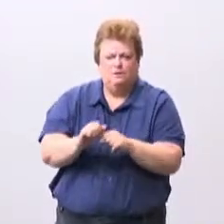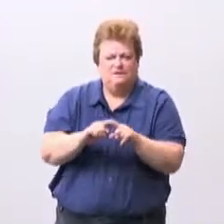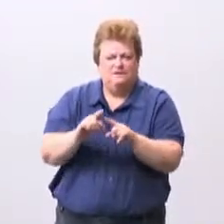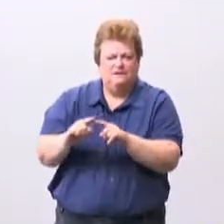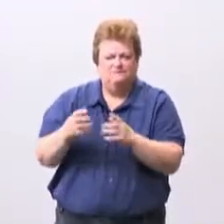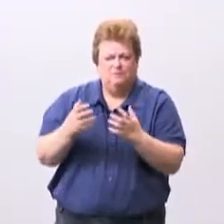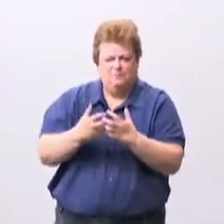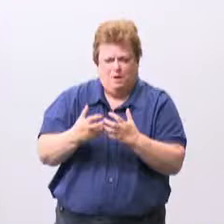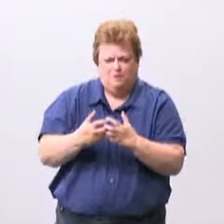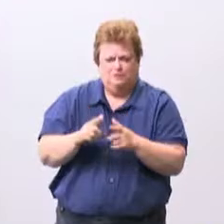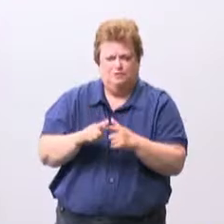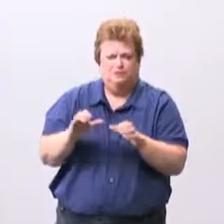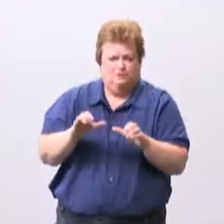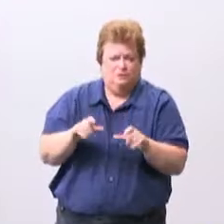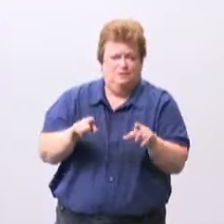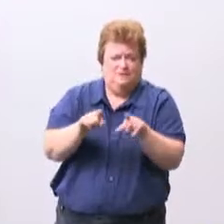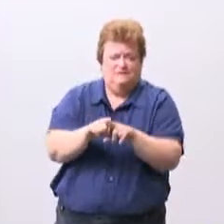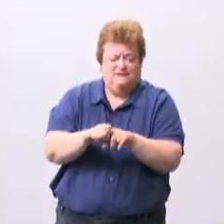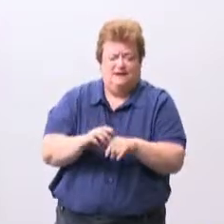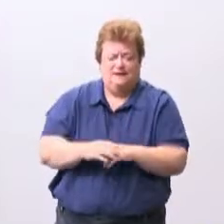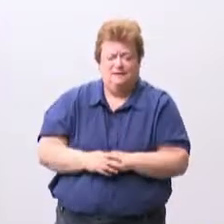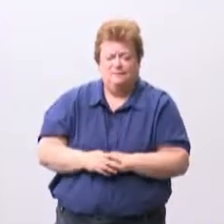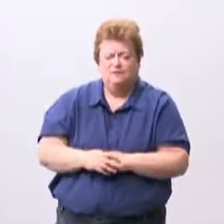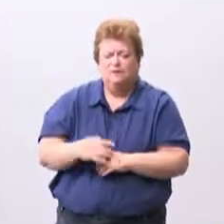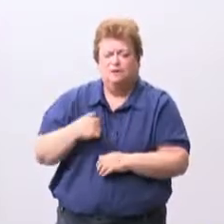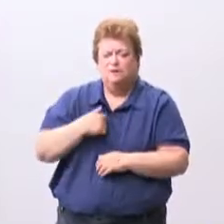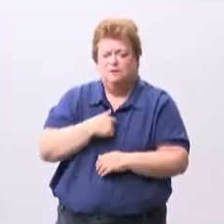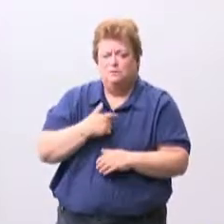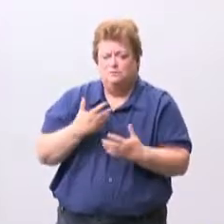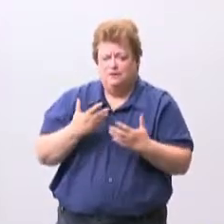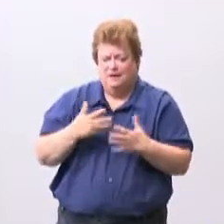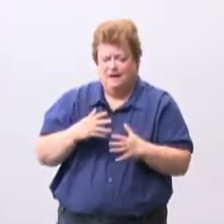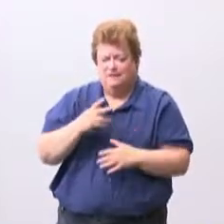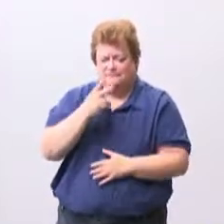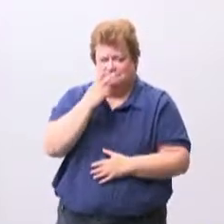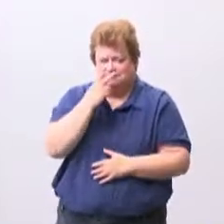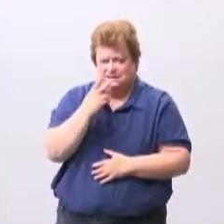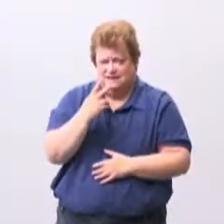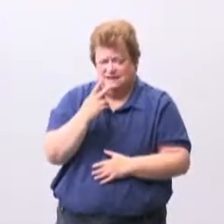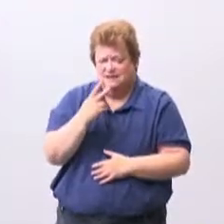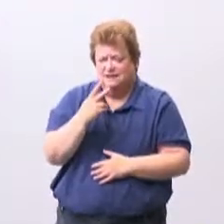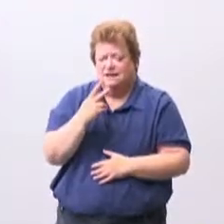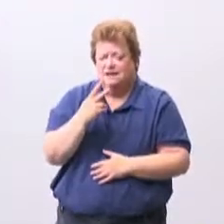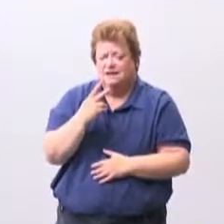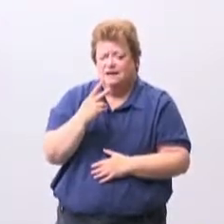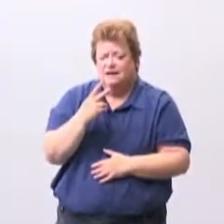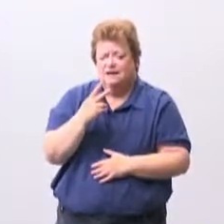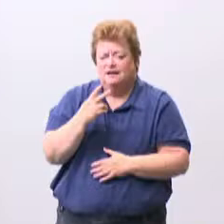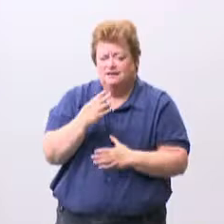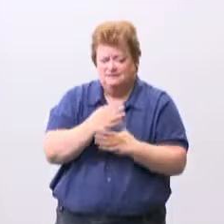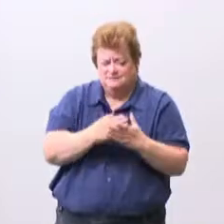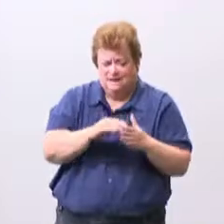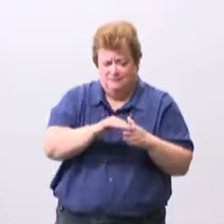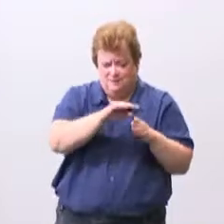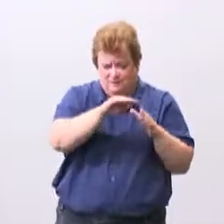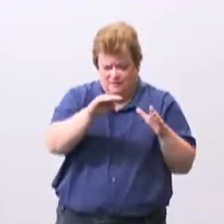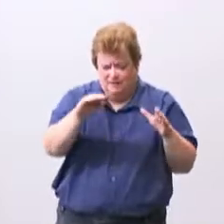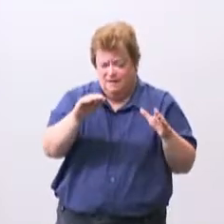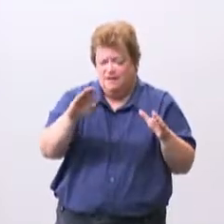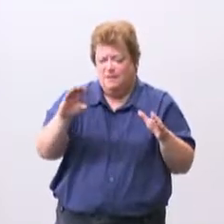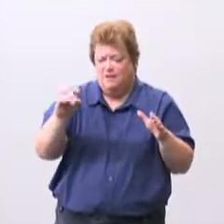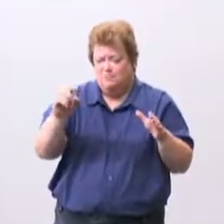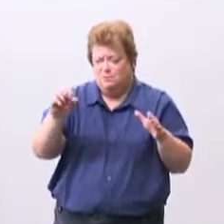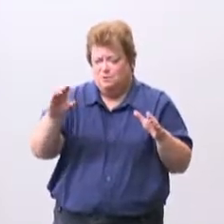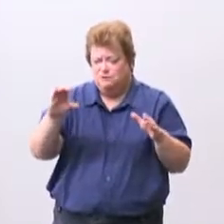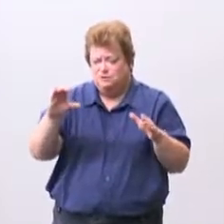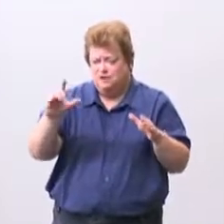to do the same. We have seen the interesting thing, while part of that remains flat, at some of the booster clinics, we've